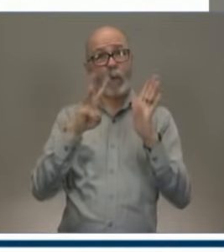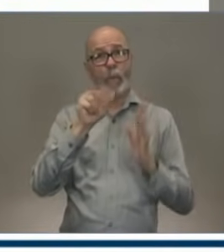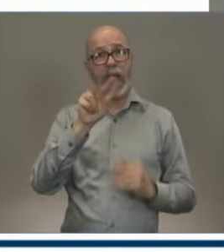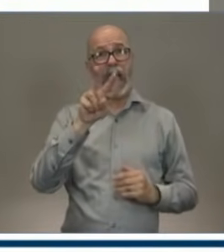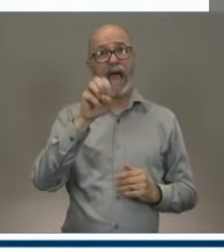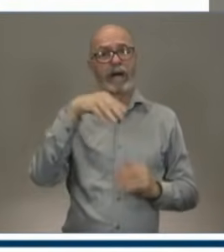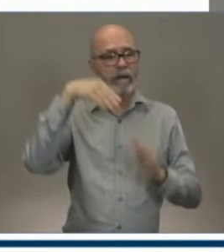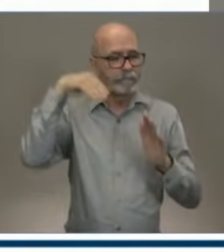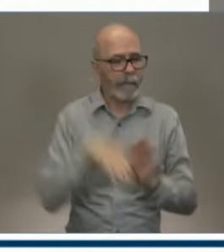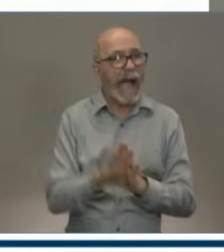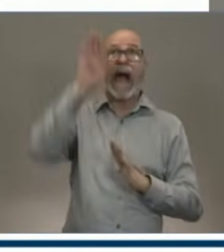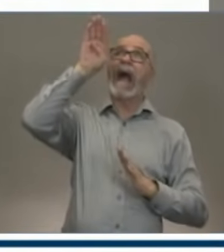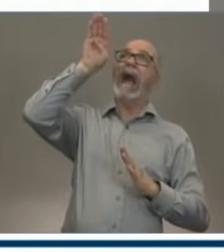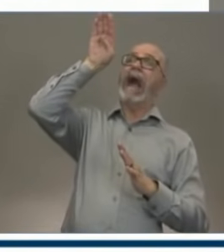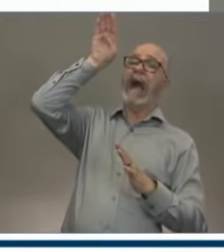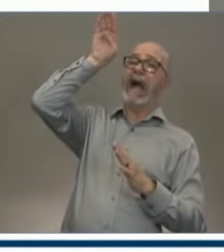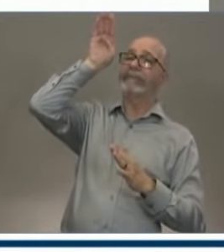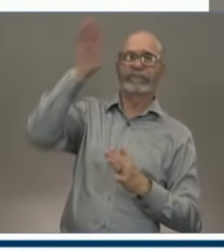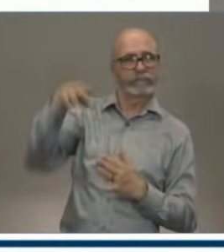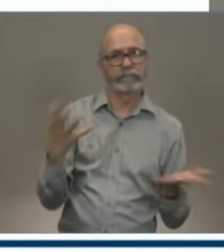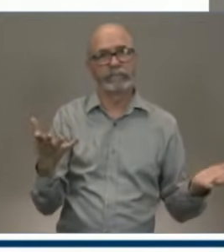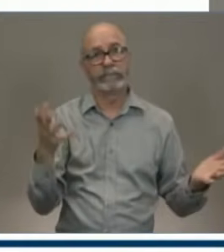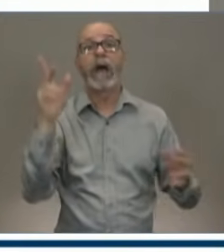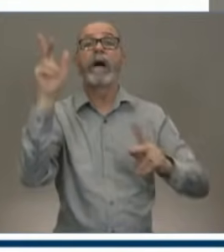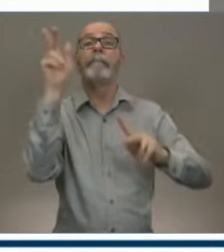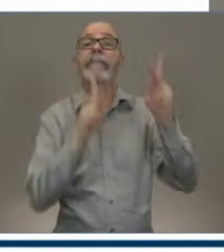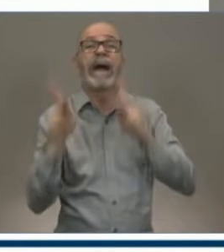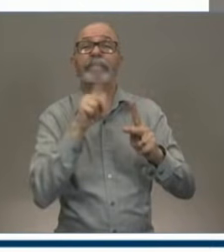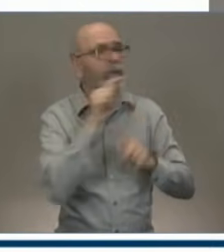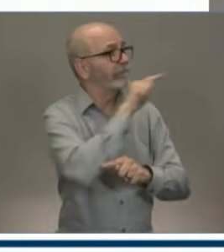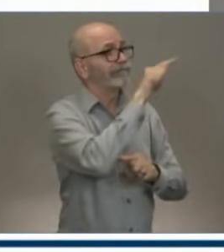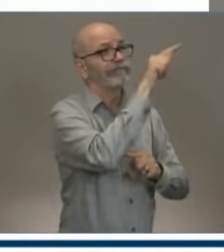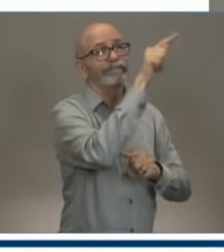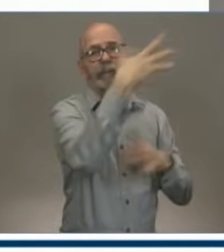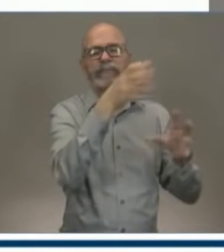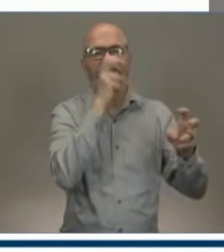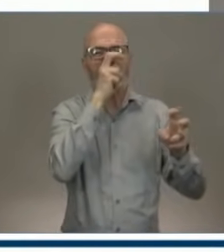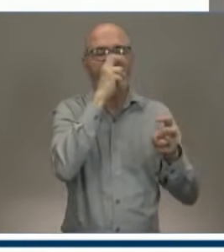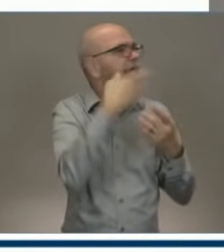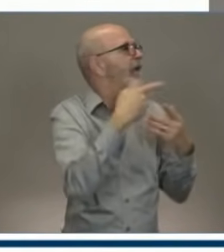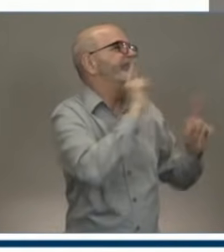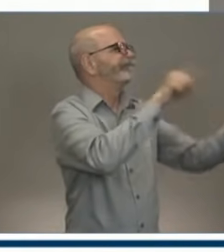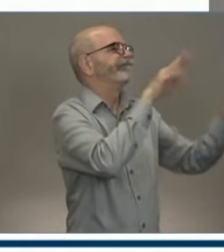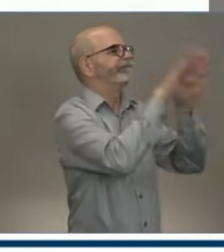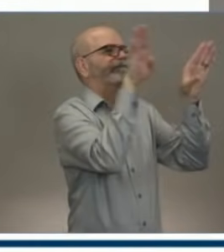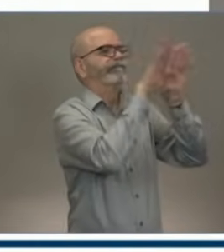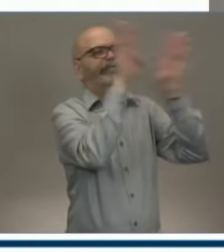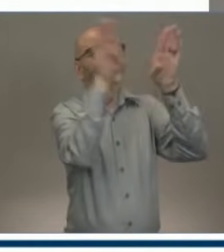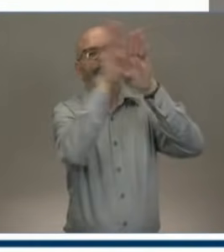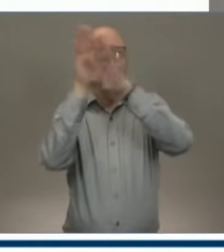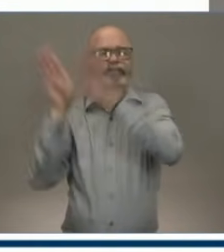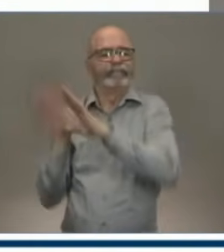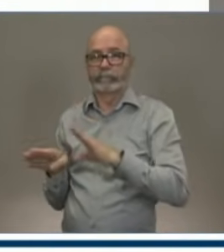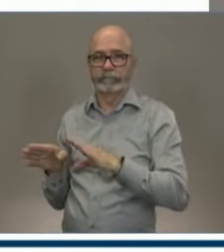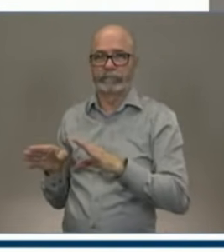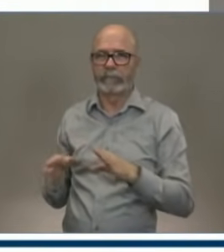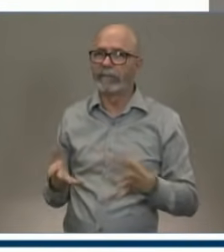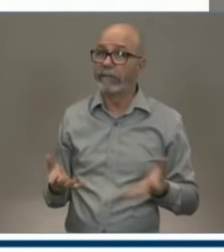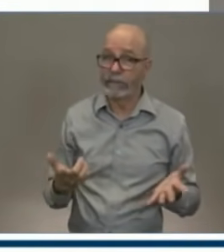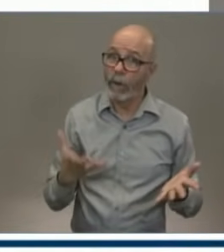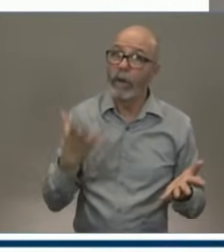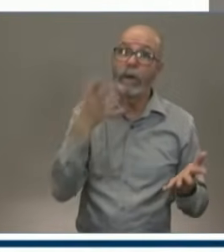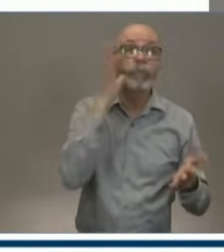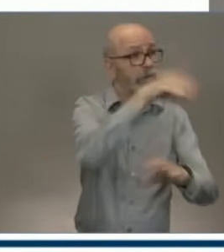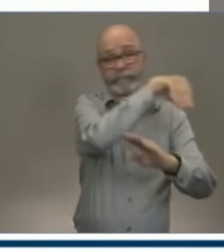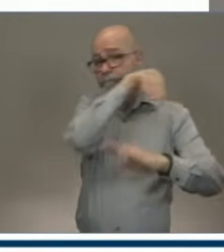require heavier restrictions than we have here in Nova Scotia. We also know how quickly, however, that the virus could